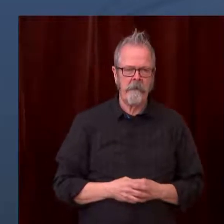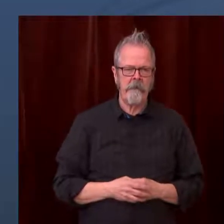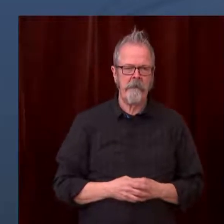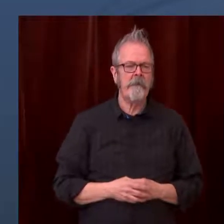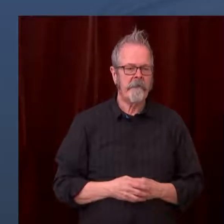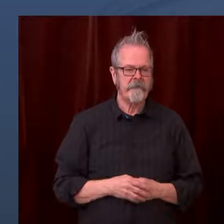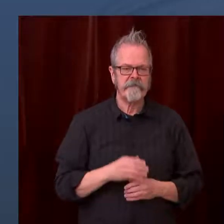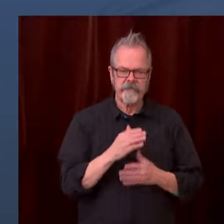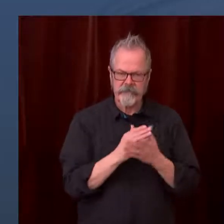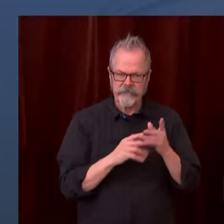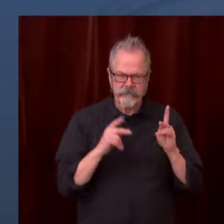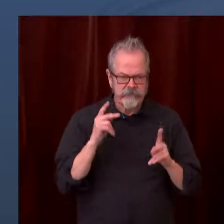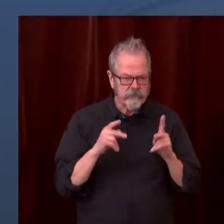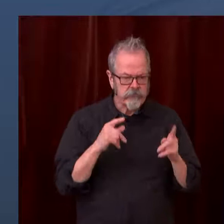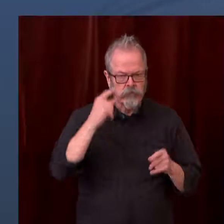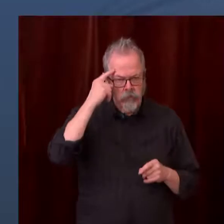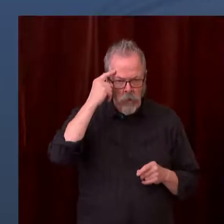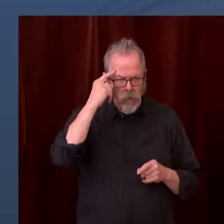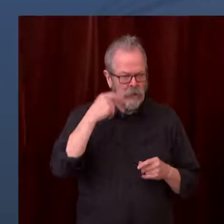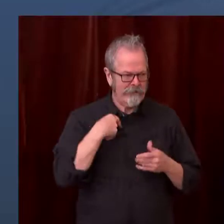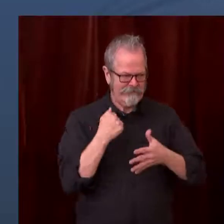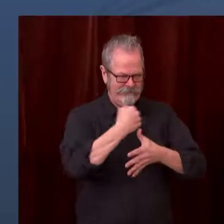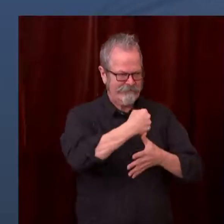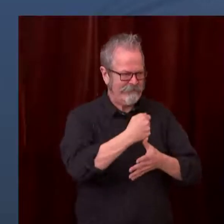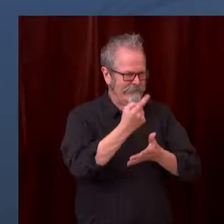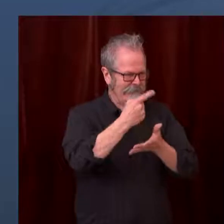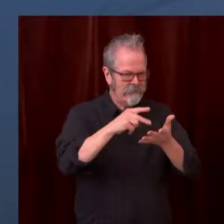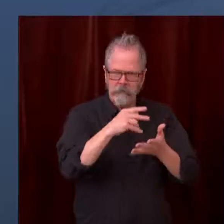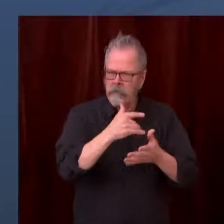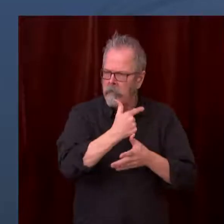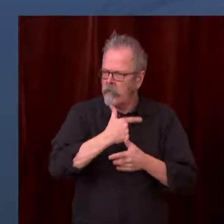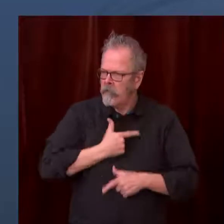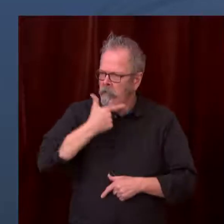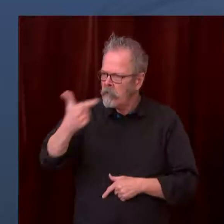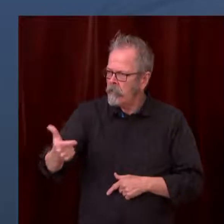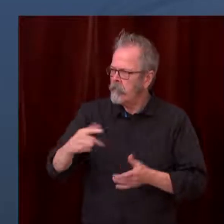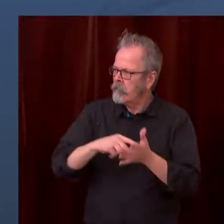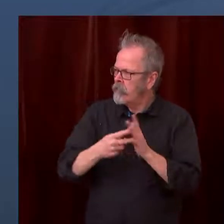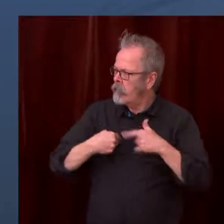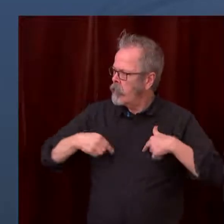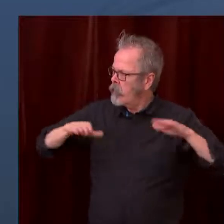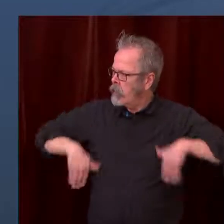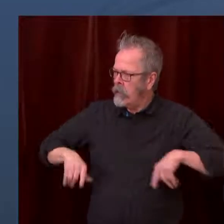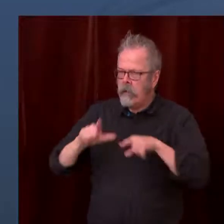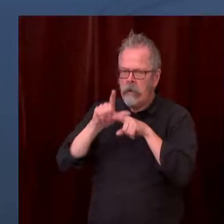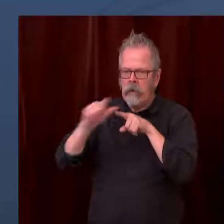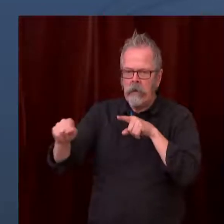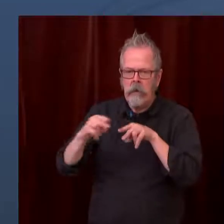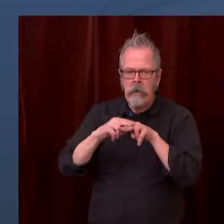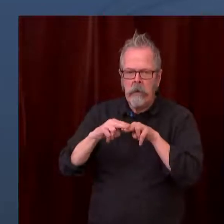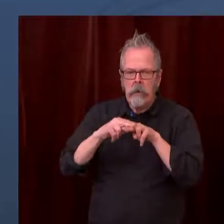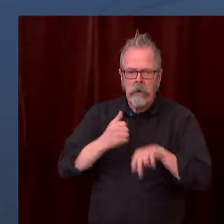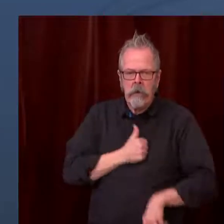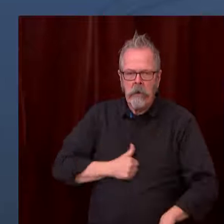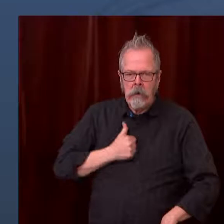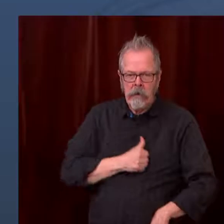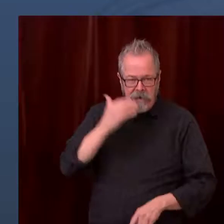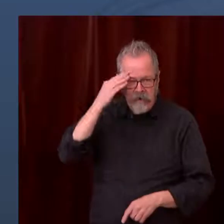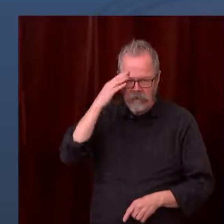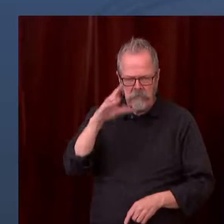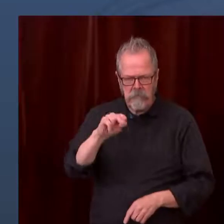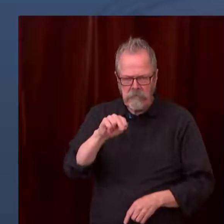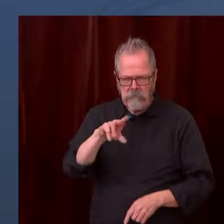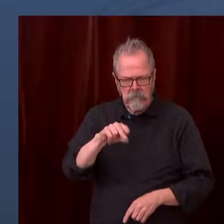community members, from everyone who's about to go into the next phase of eligibility. While it may be your